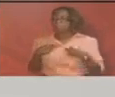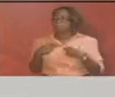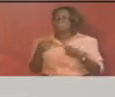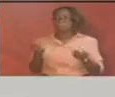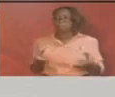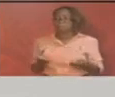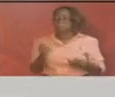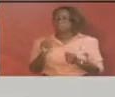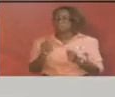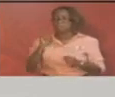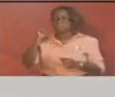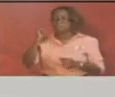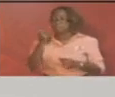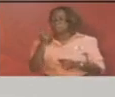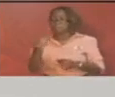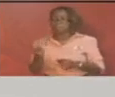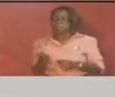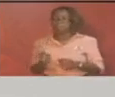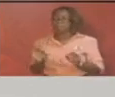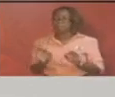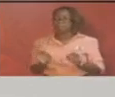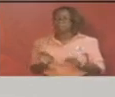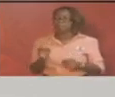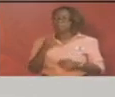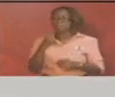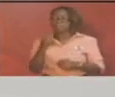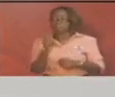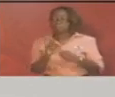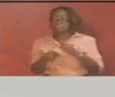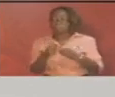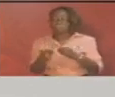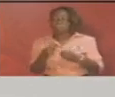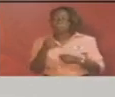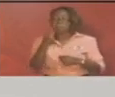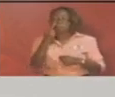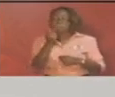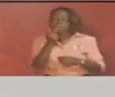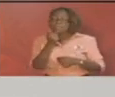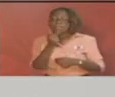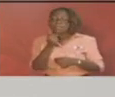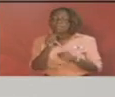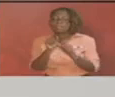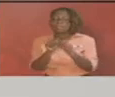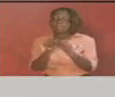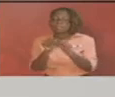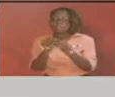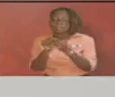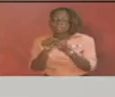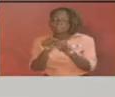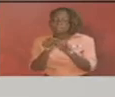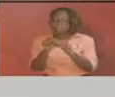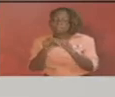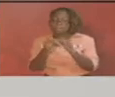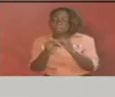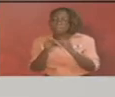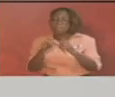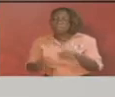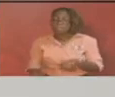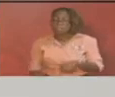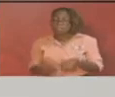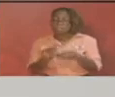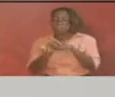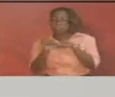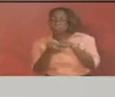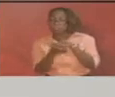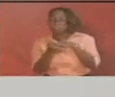really presents on the with redness on the tips of your fingers and tips of your toes, possibly more predominantly in childhood in some instances.